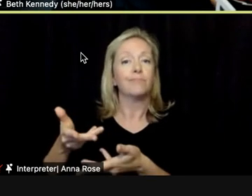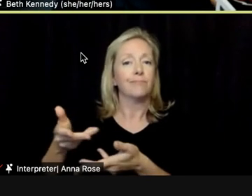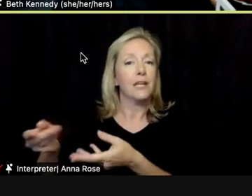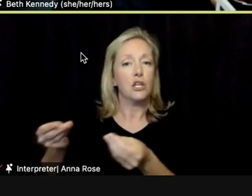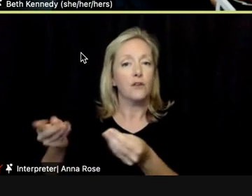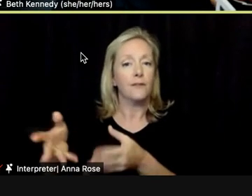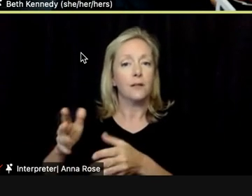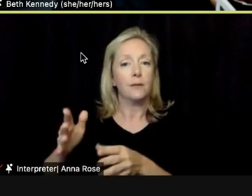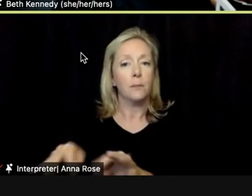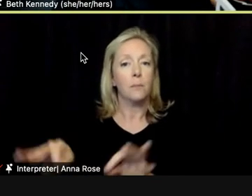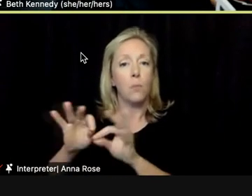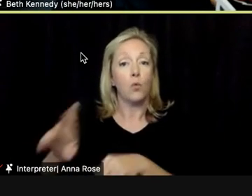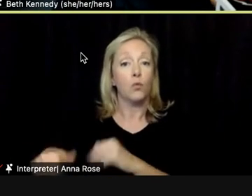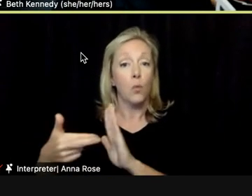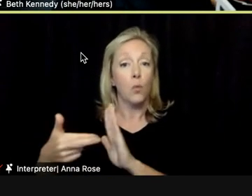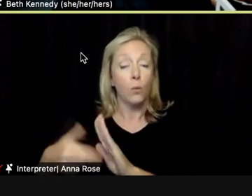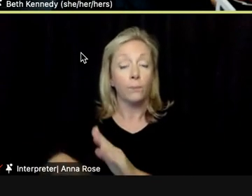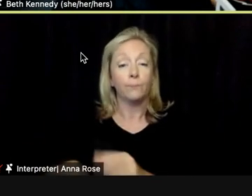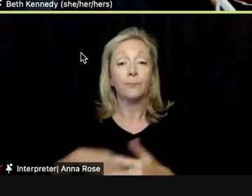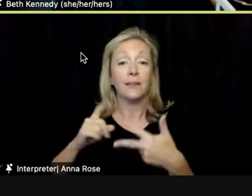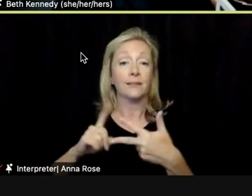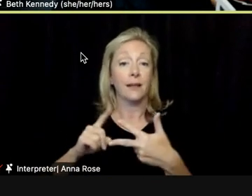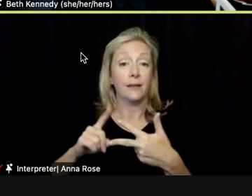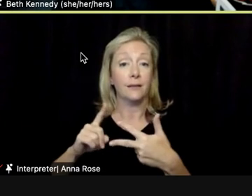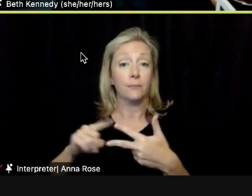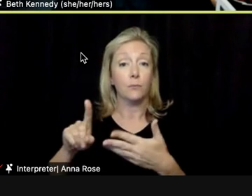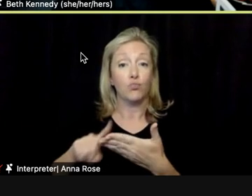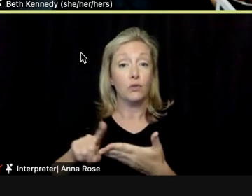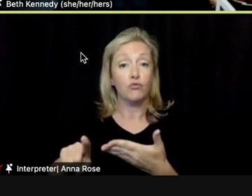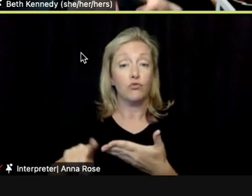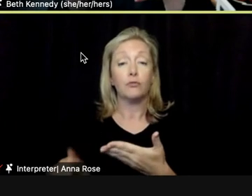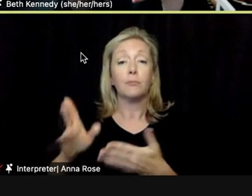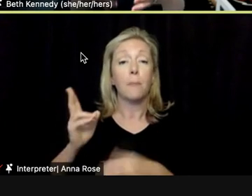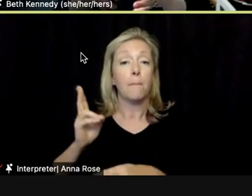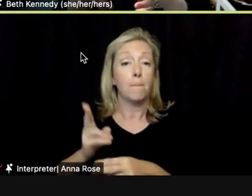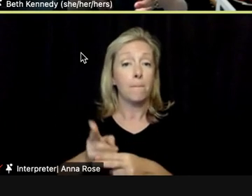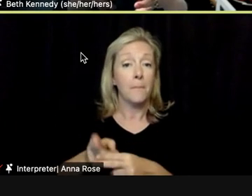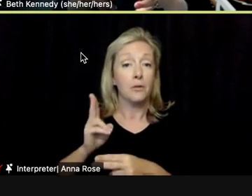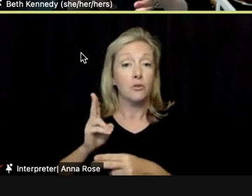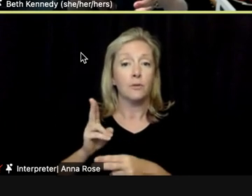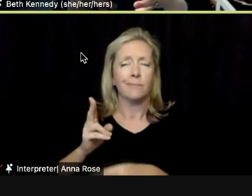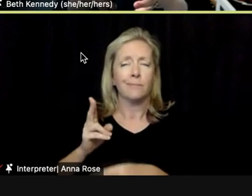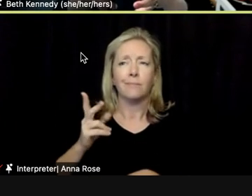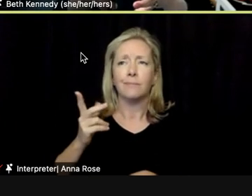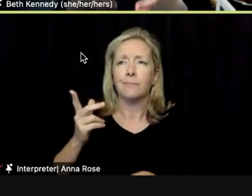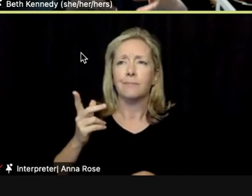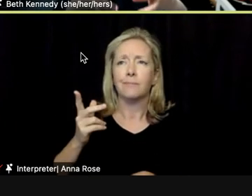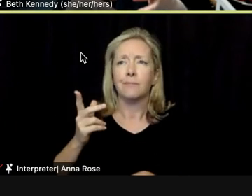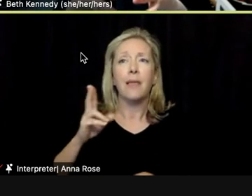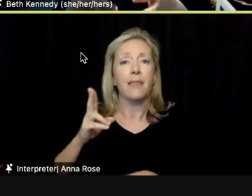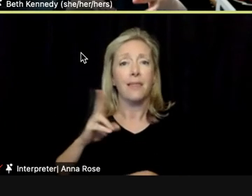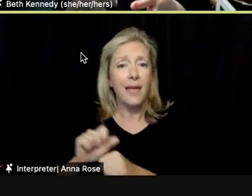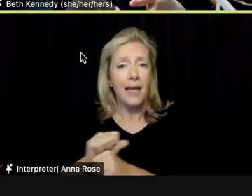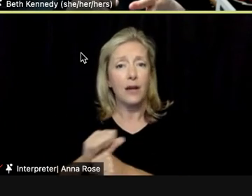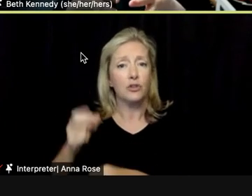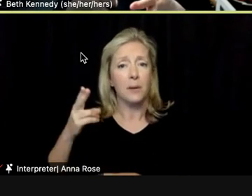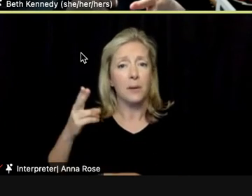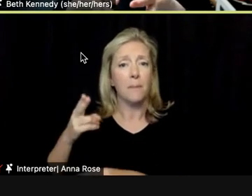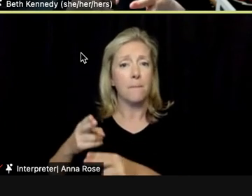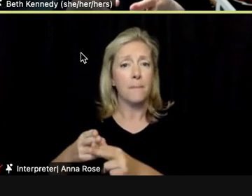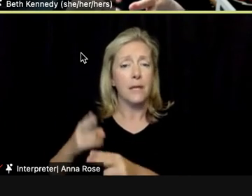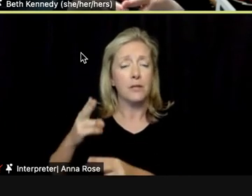Nelson, Height, and Greenfeld said that they just did a study of one student's